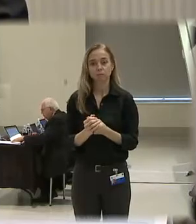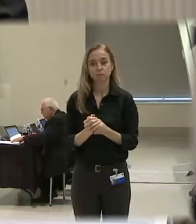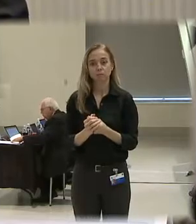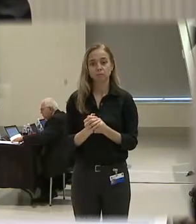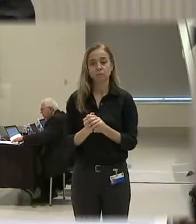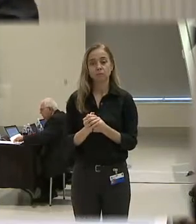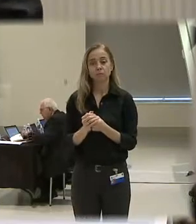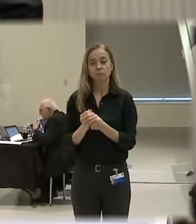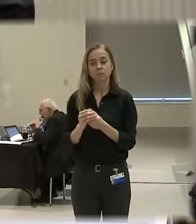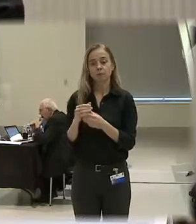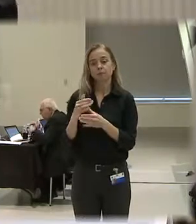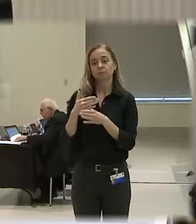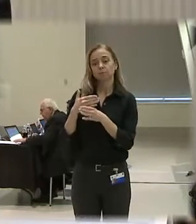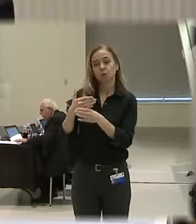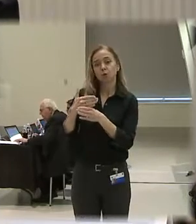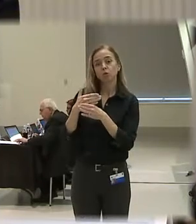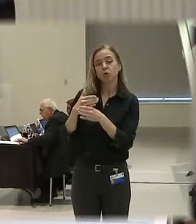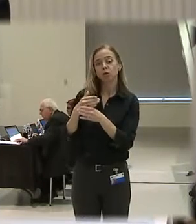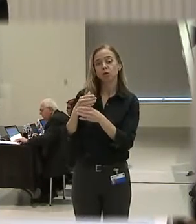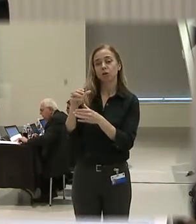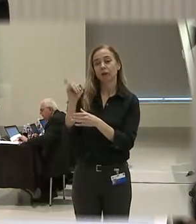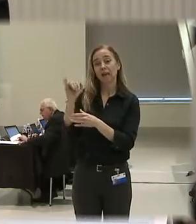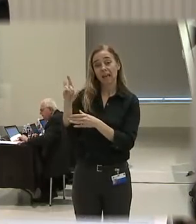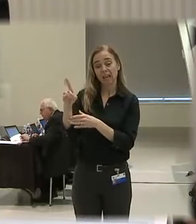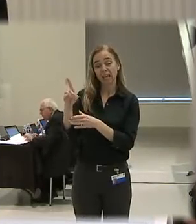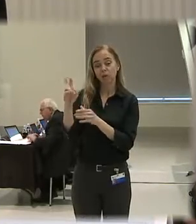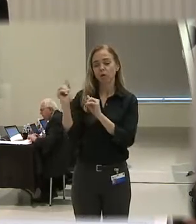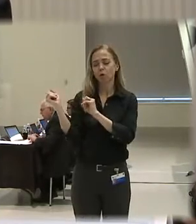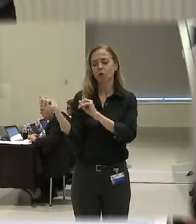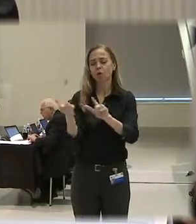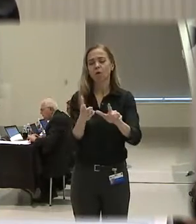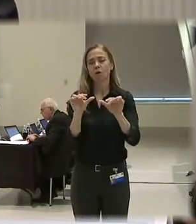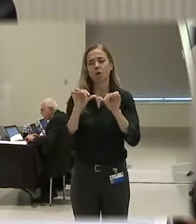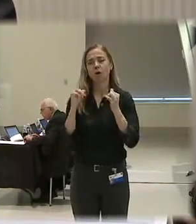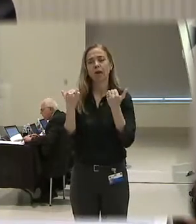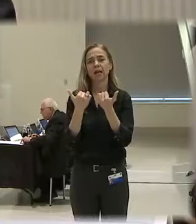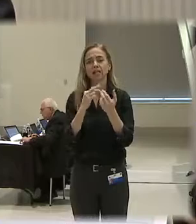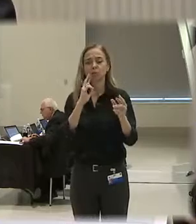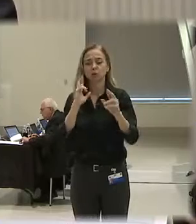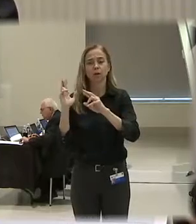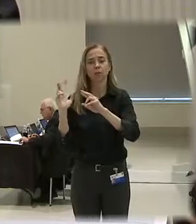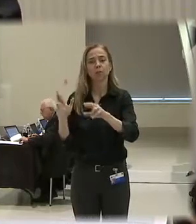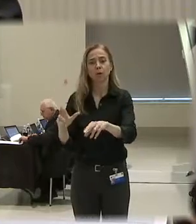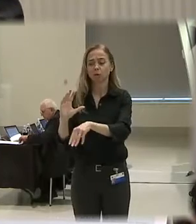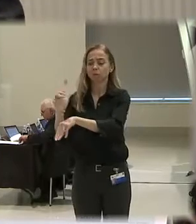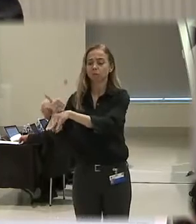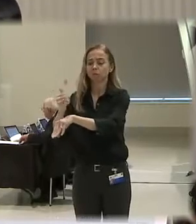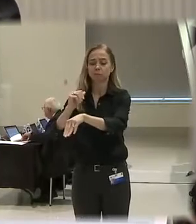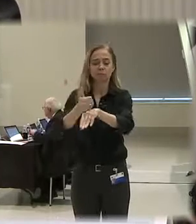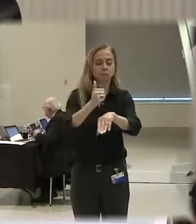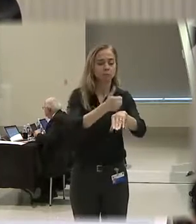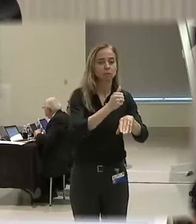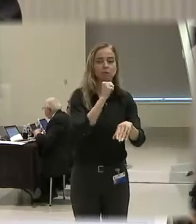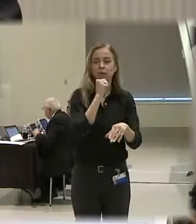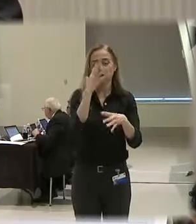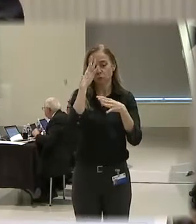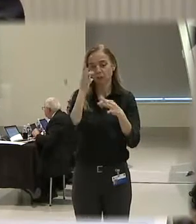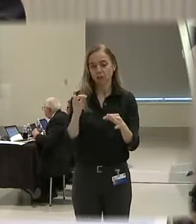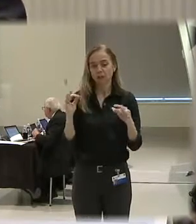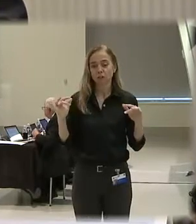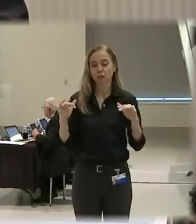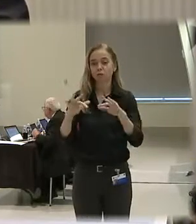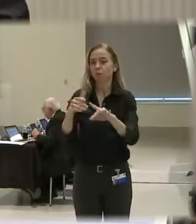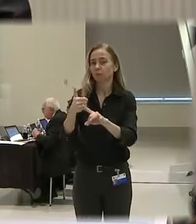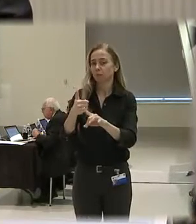Regarding mutual aid, we have all mutual aid agencies report to a staging area, so they do not self-deploy.